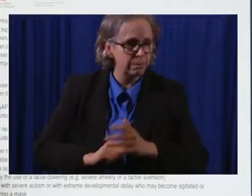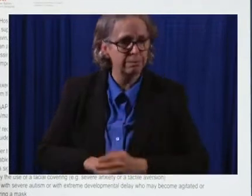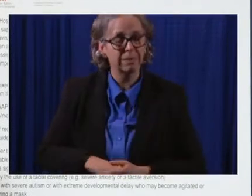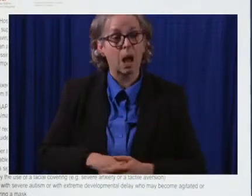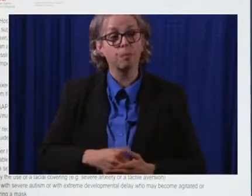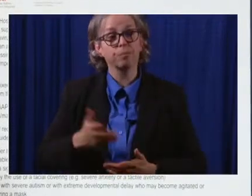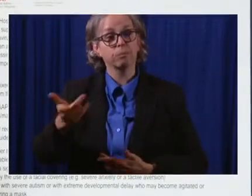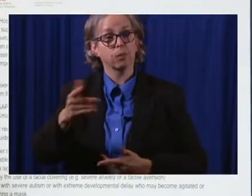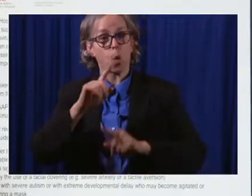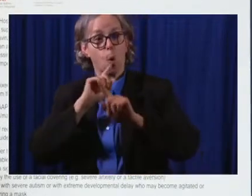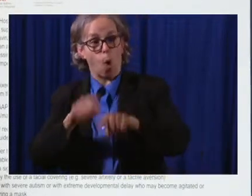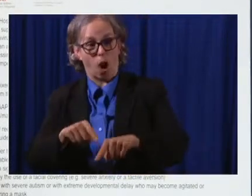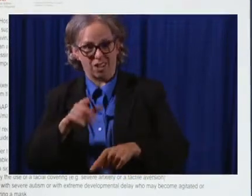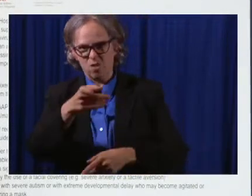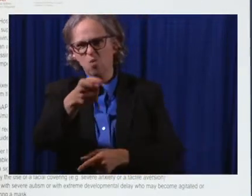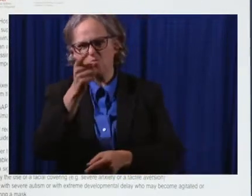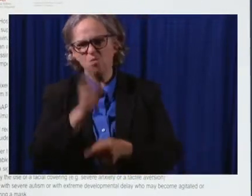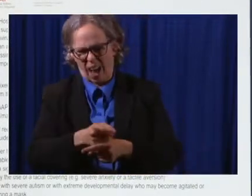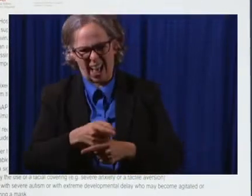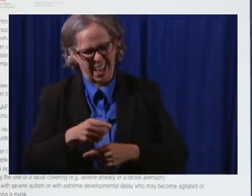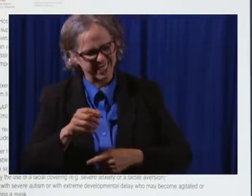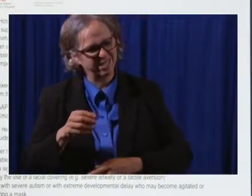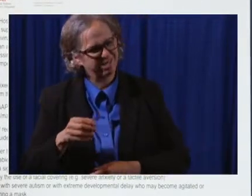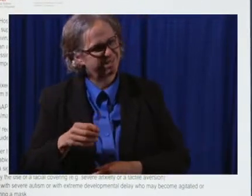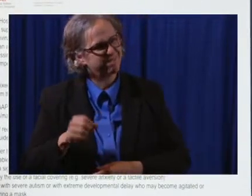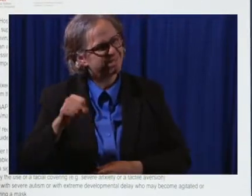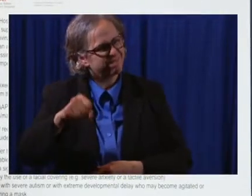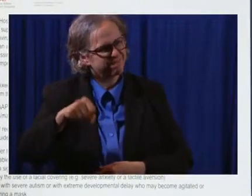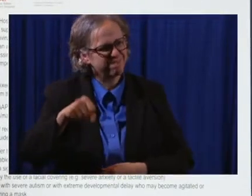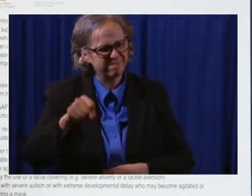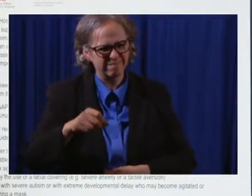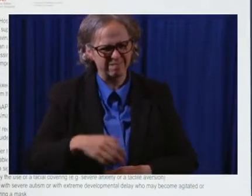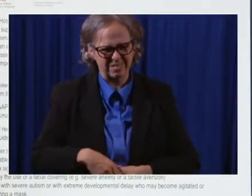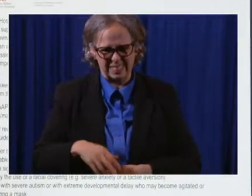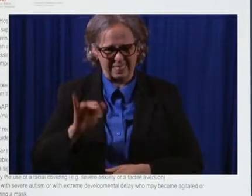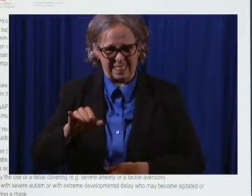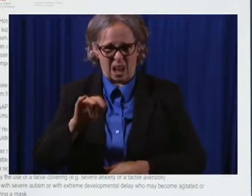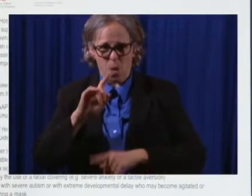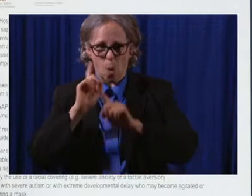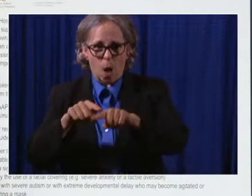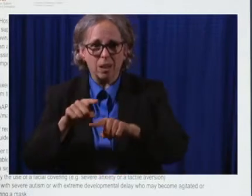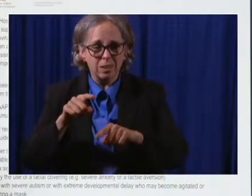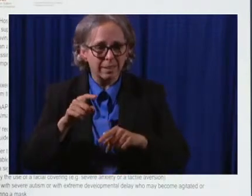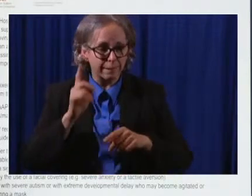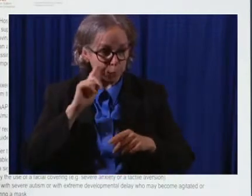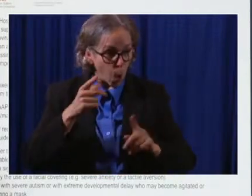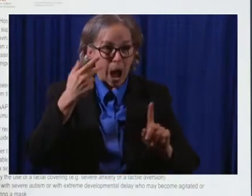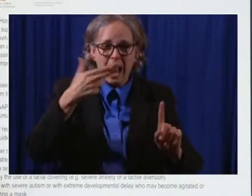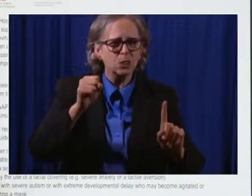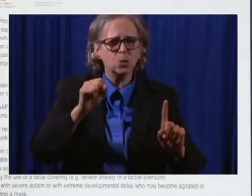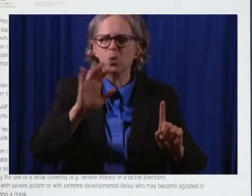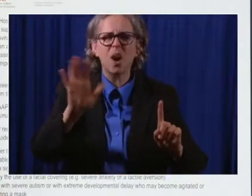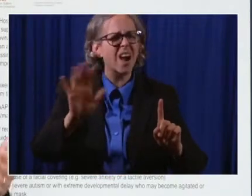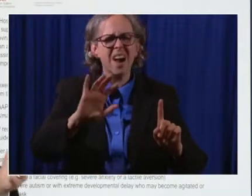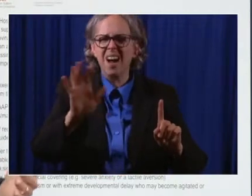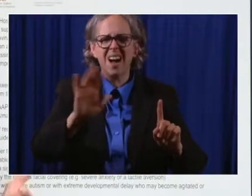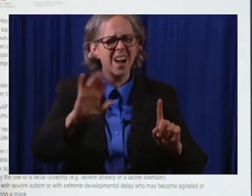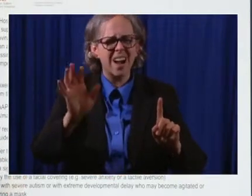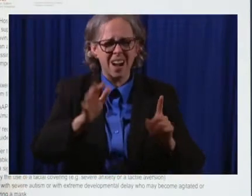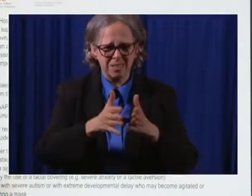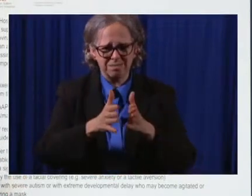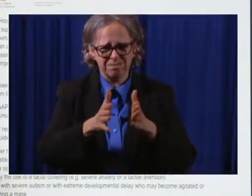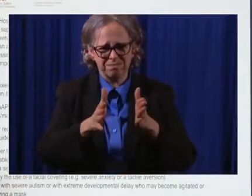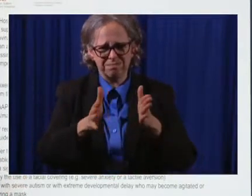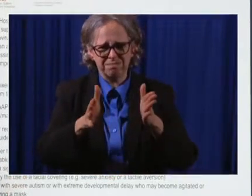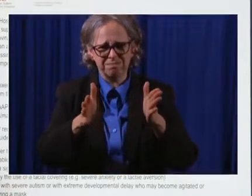As the Lieutenant Governor indicated, it was not intended for high school students. That was not intended. We just continued an